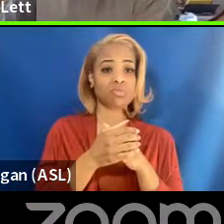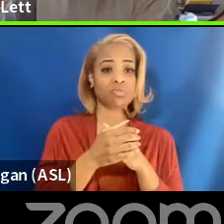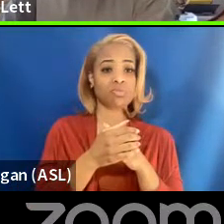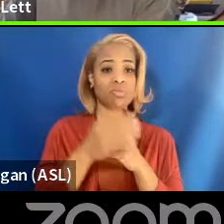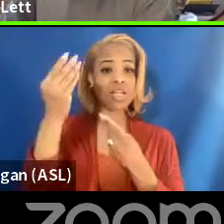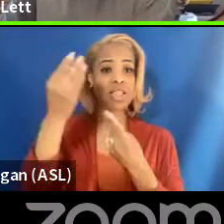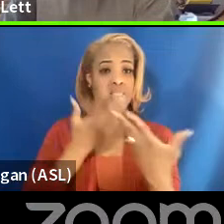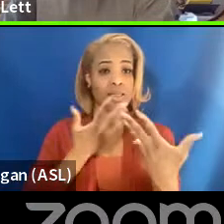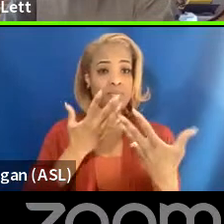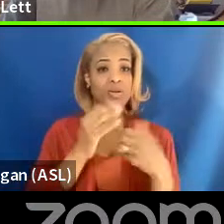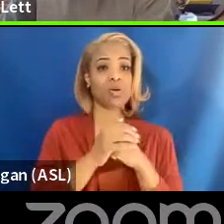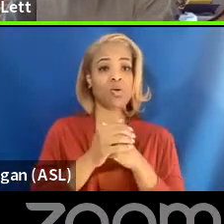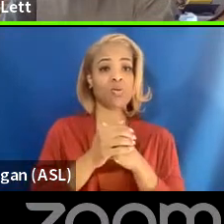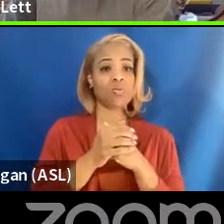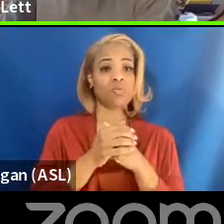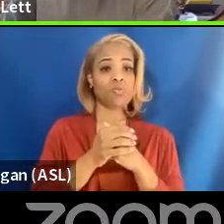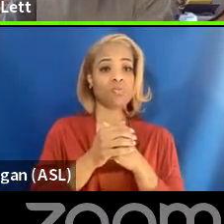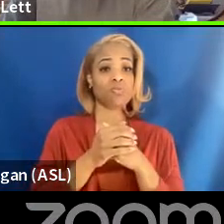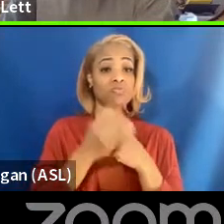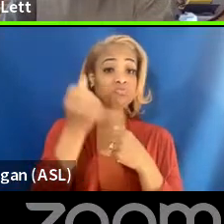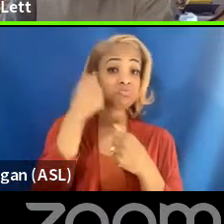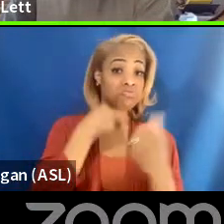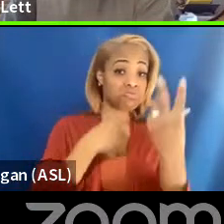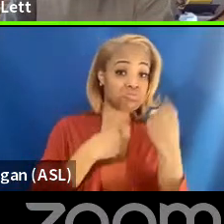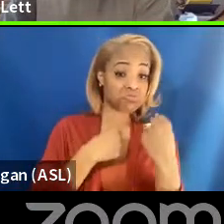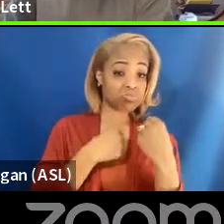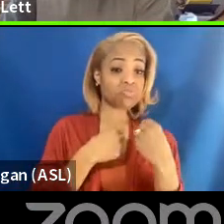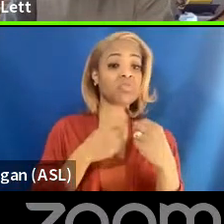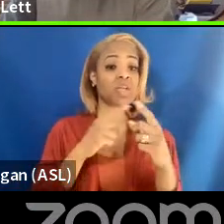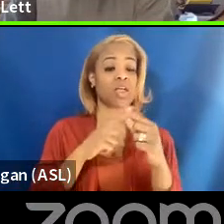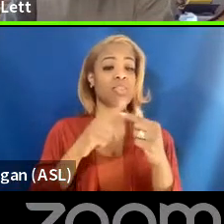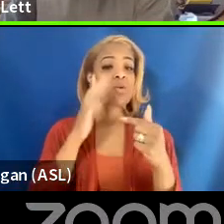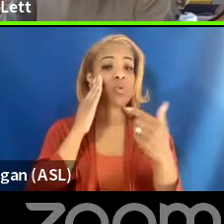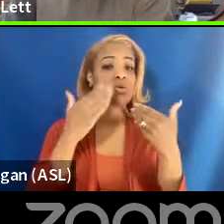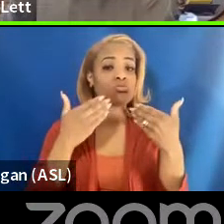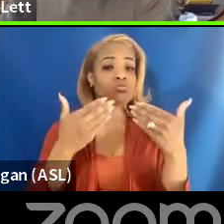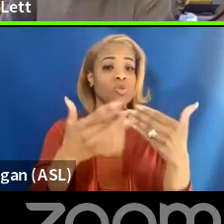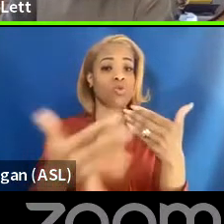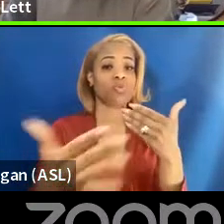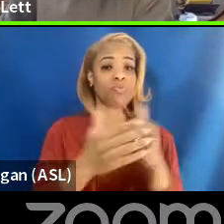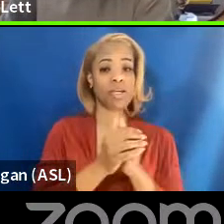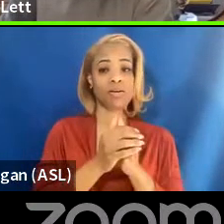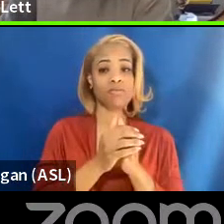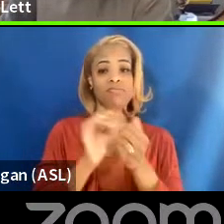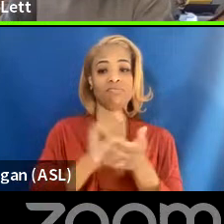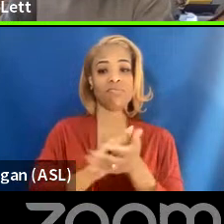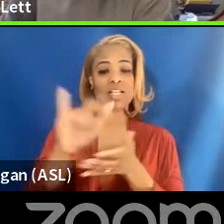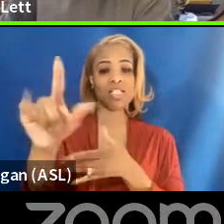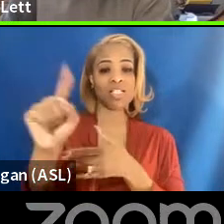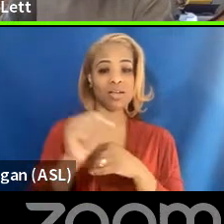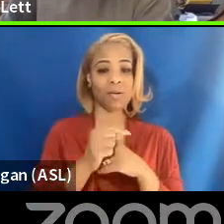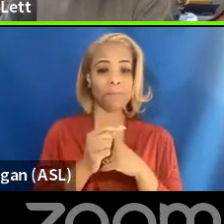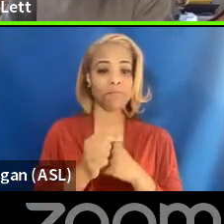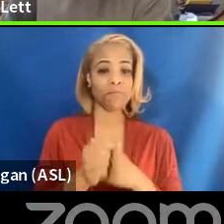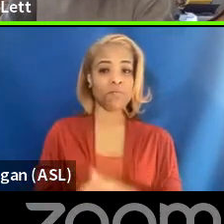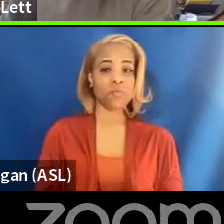let me know one way or another and we'll go from there. That's it.